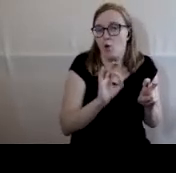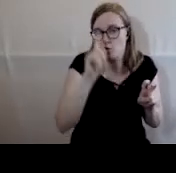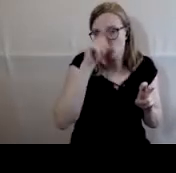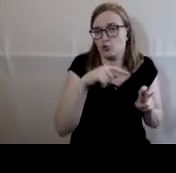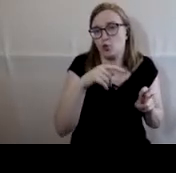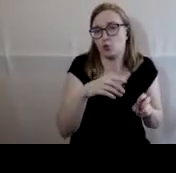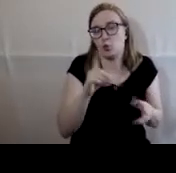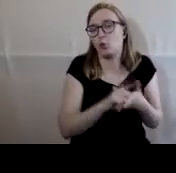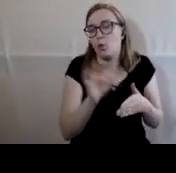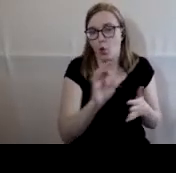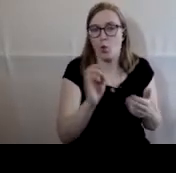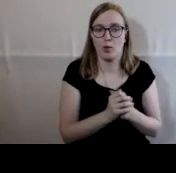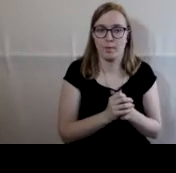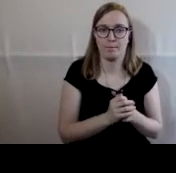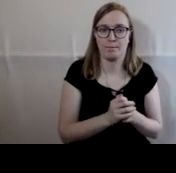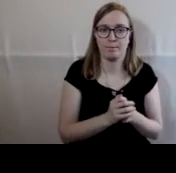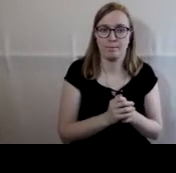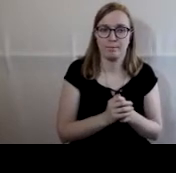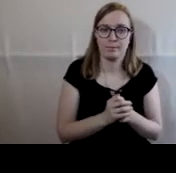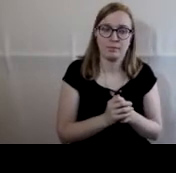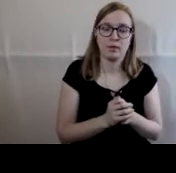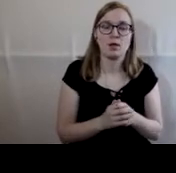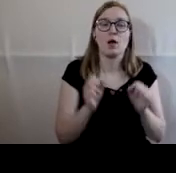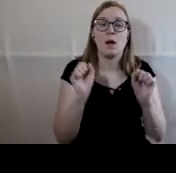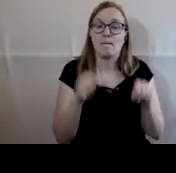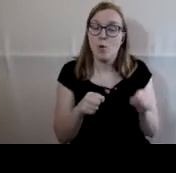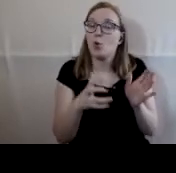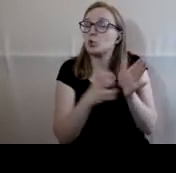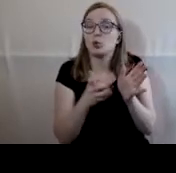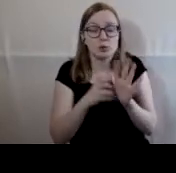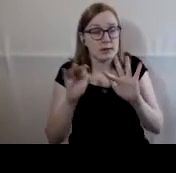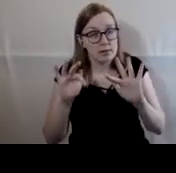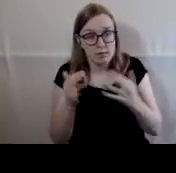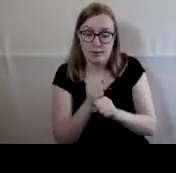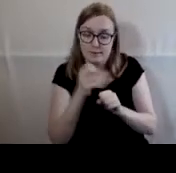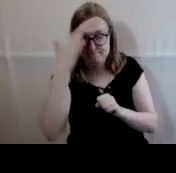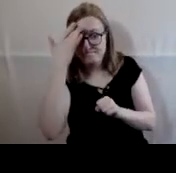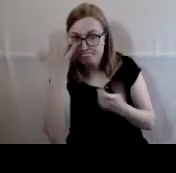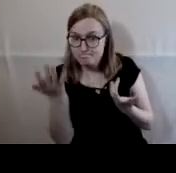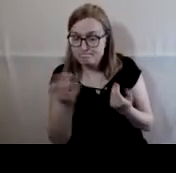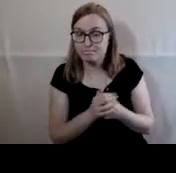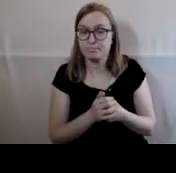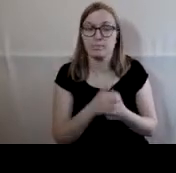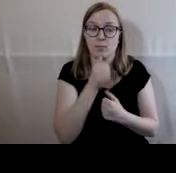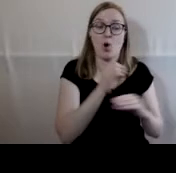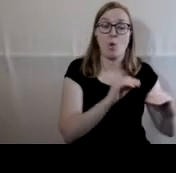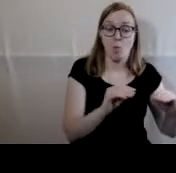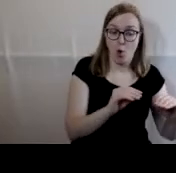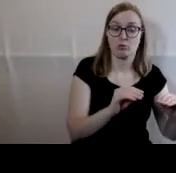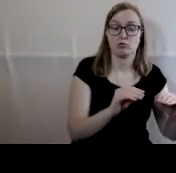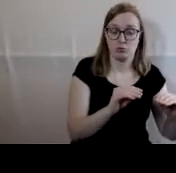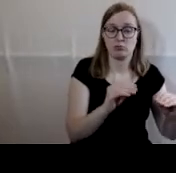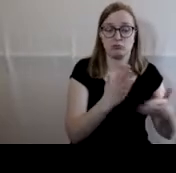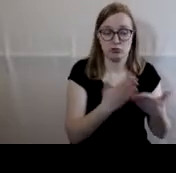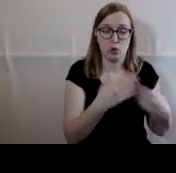What are the gaps in terms of their subject matter knowledge in their existing subjects, plus when you